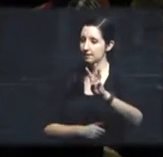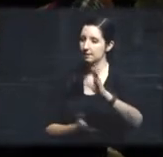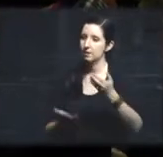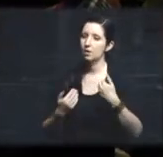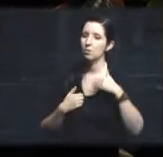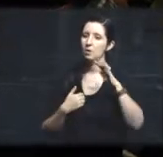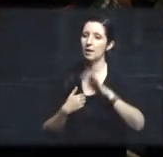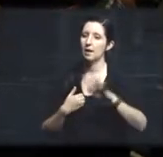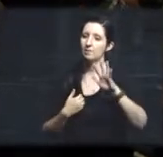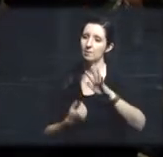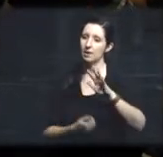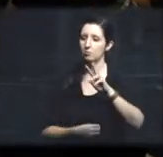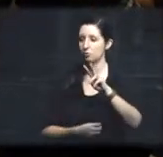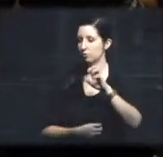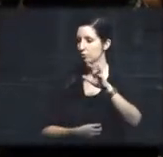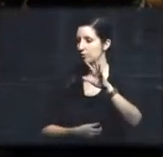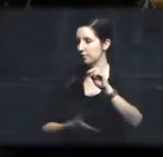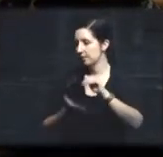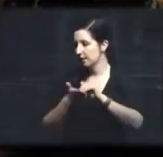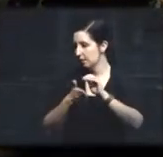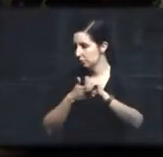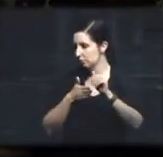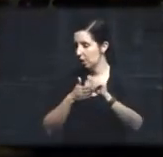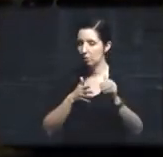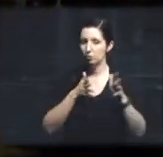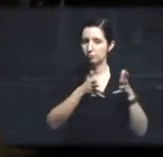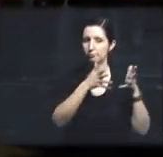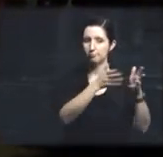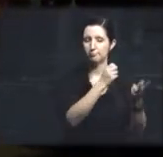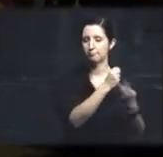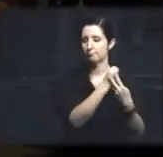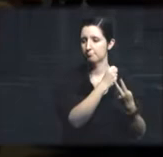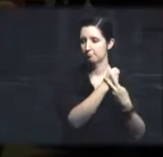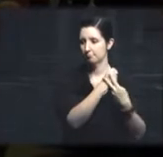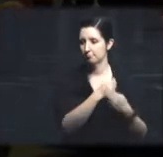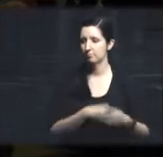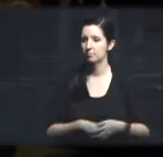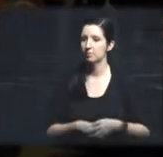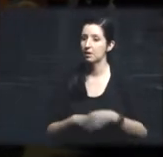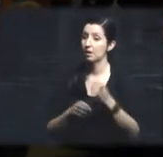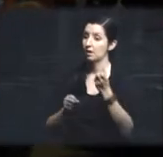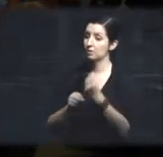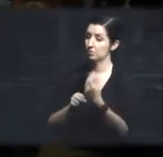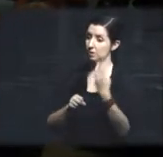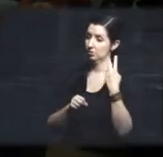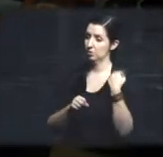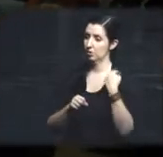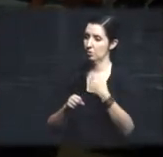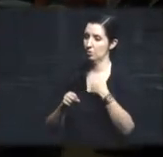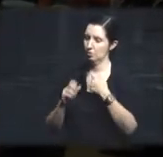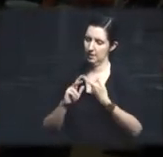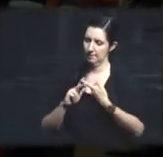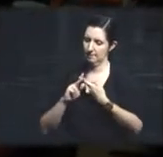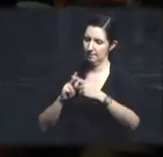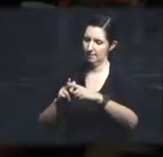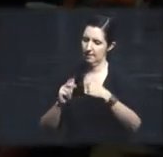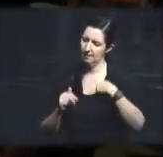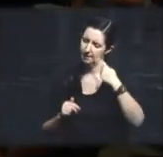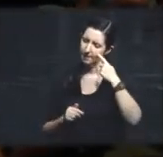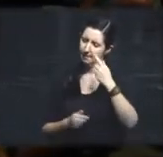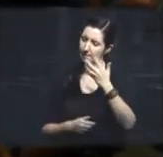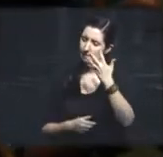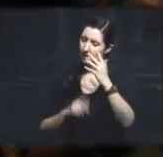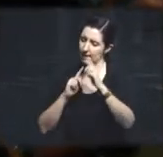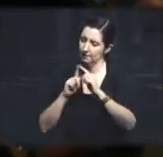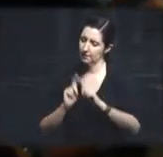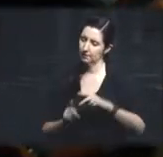same thing that we did 2 years ago. We used a similar team. 2 years ago, we initiated, I think, five different pilot projects. A